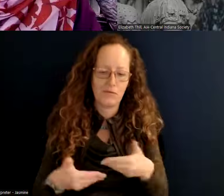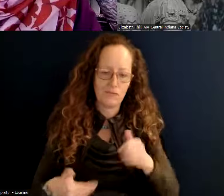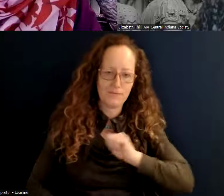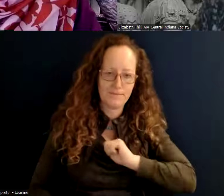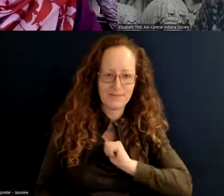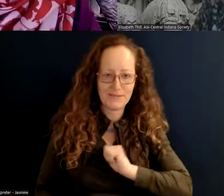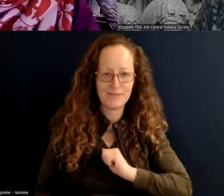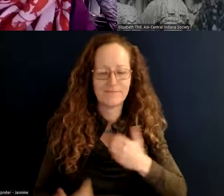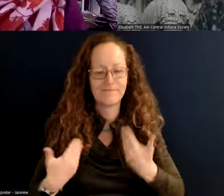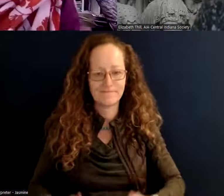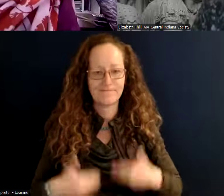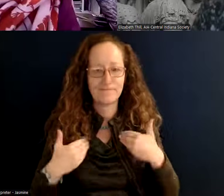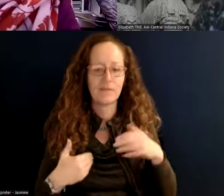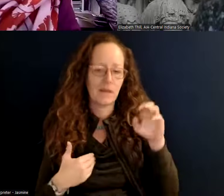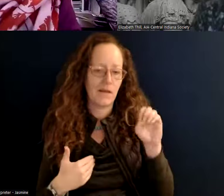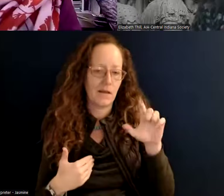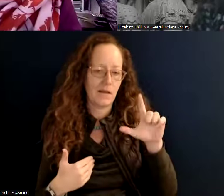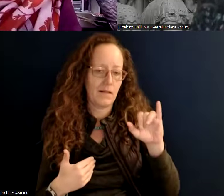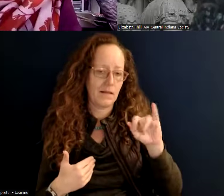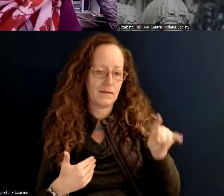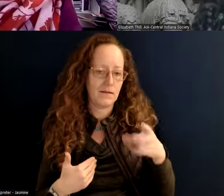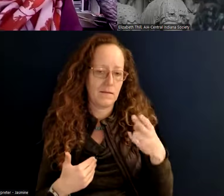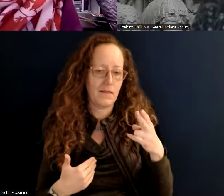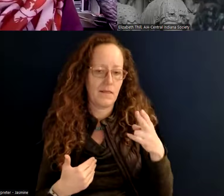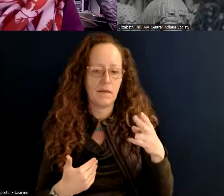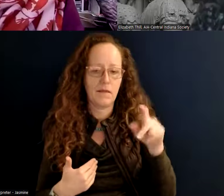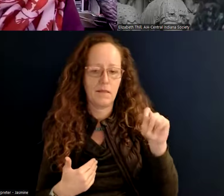My name is Elizabeth Thill,